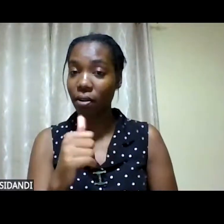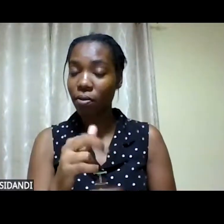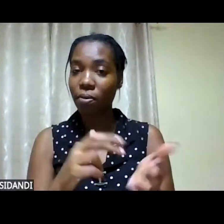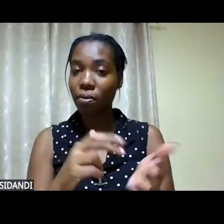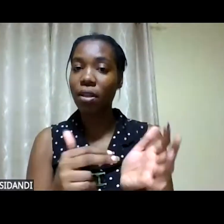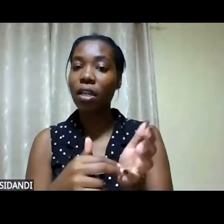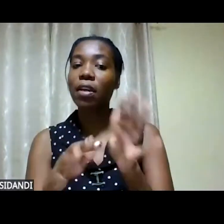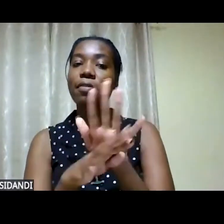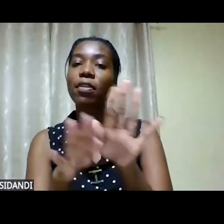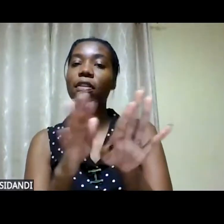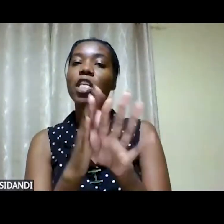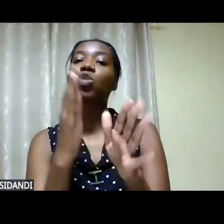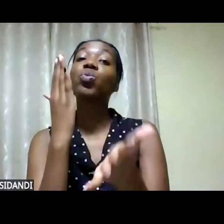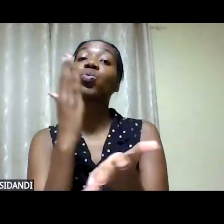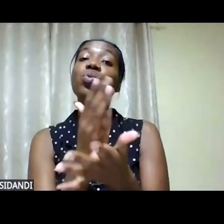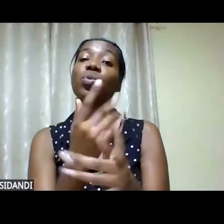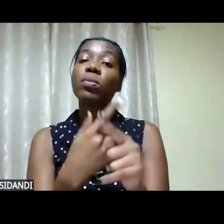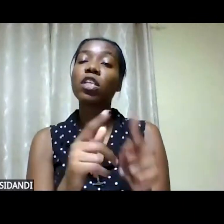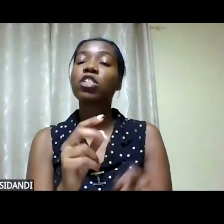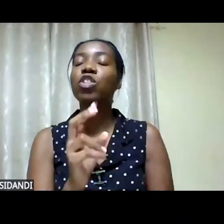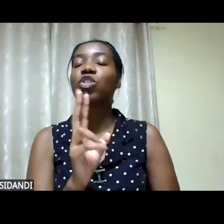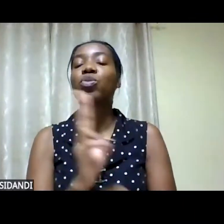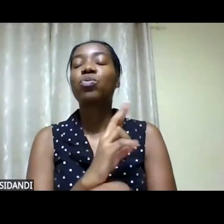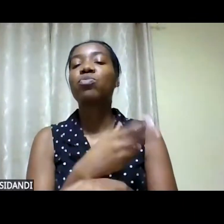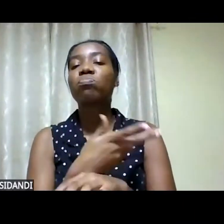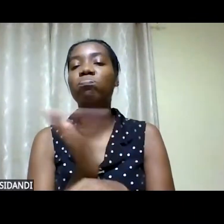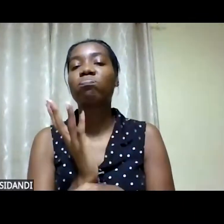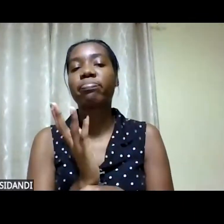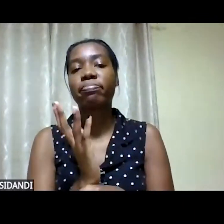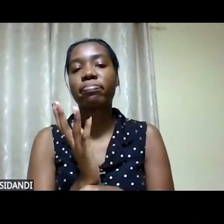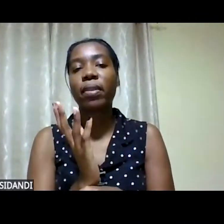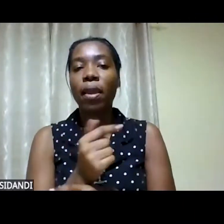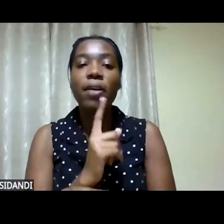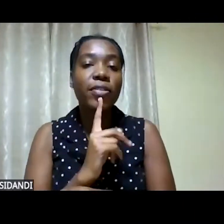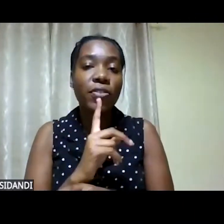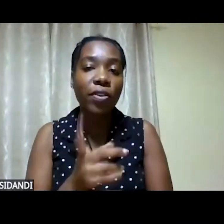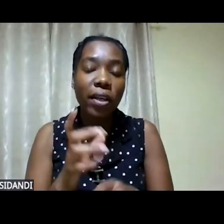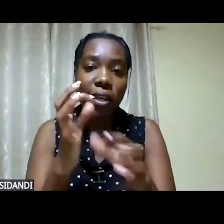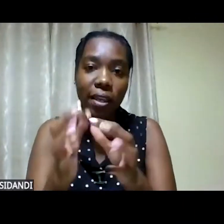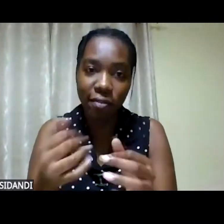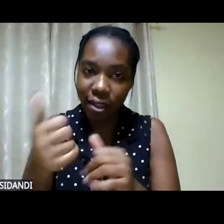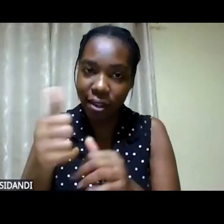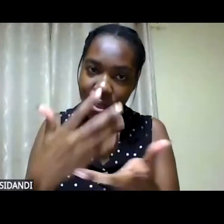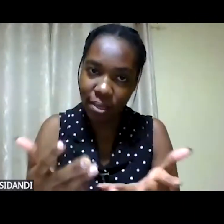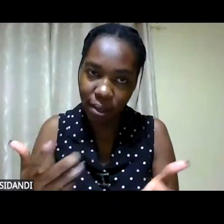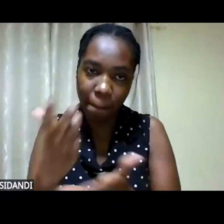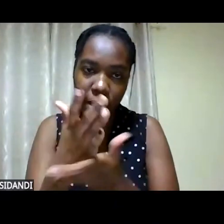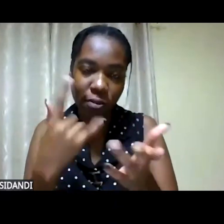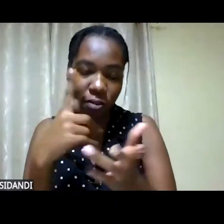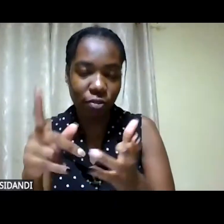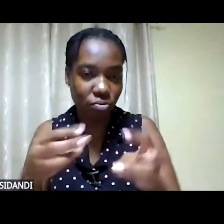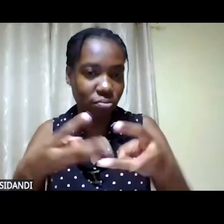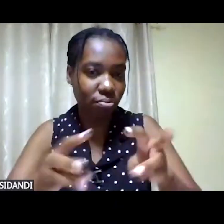true but useless. Yeah. So if anything, part of the strategy, a salesperson